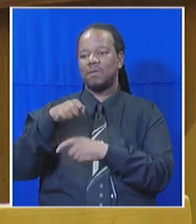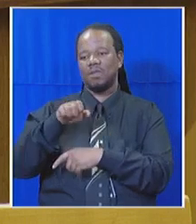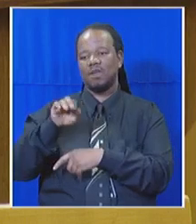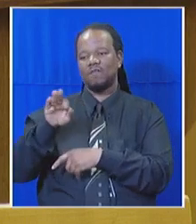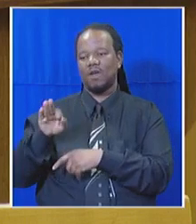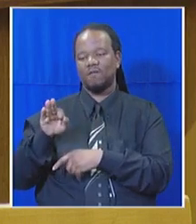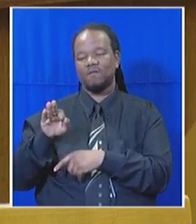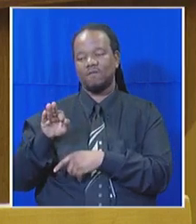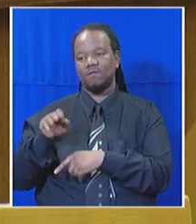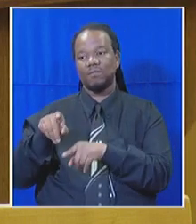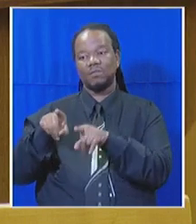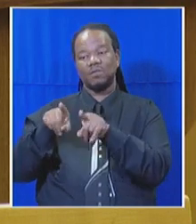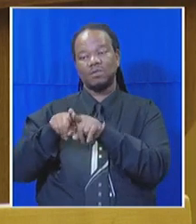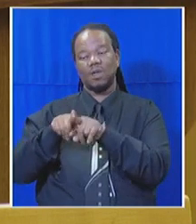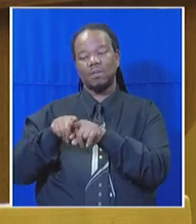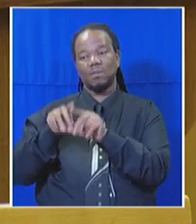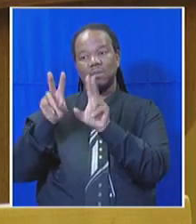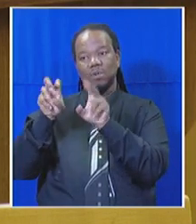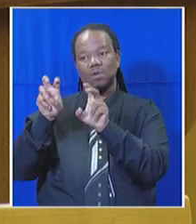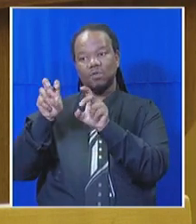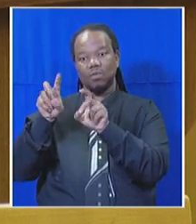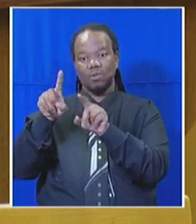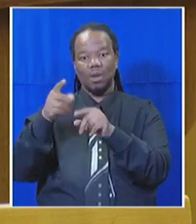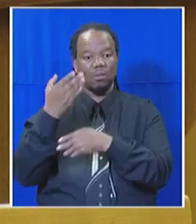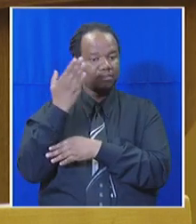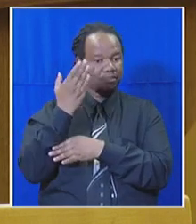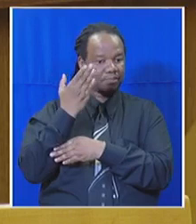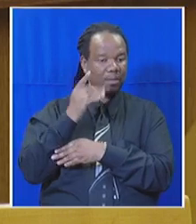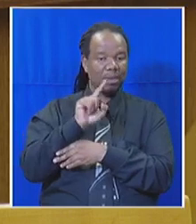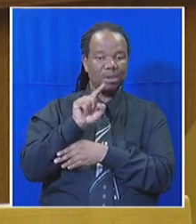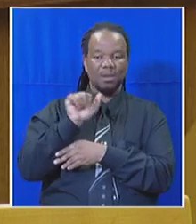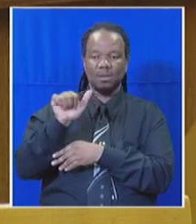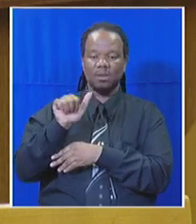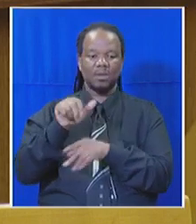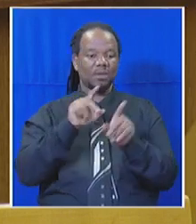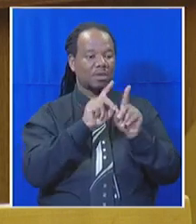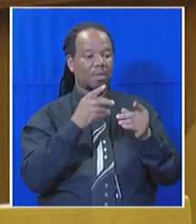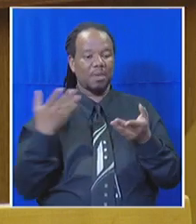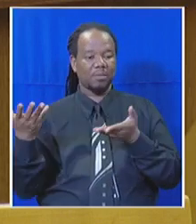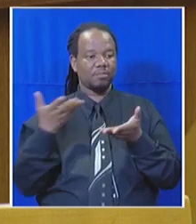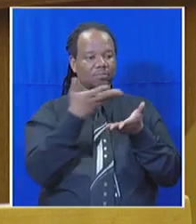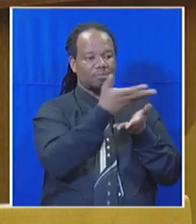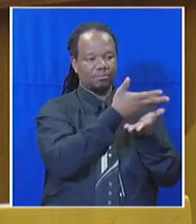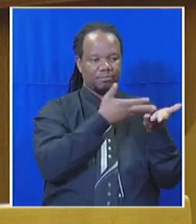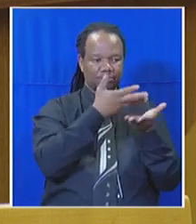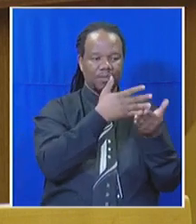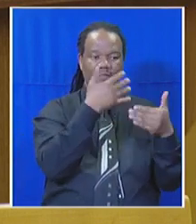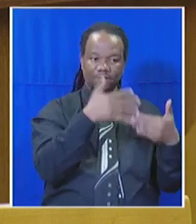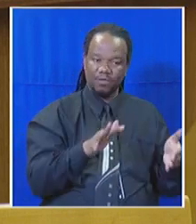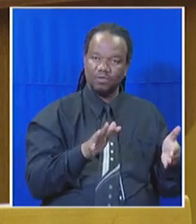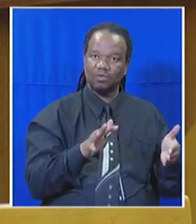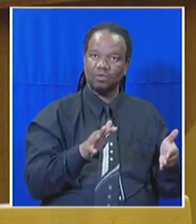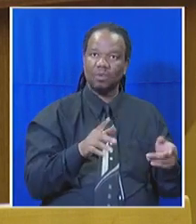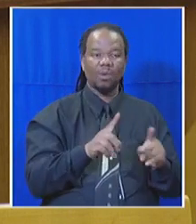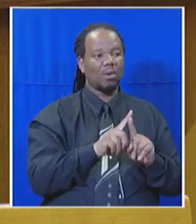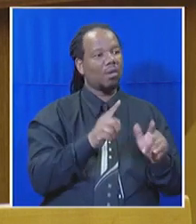that is raising here are issues that we have raised and discussed with the department, and we have asked collectively for the